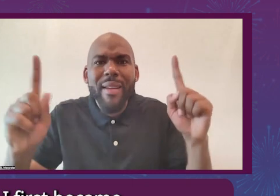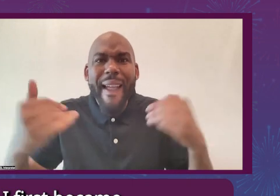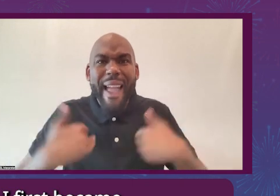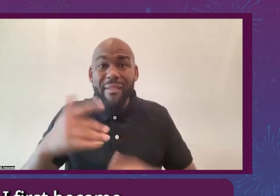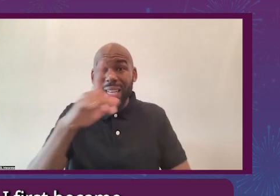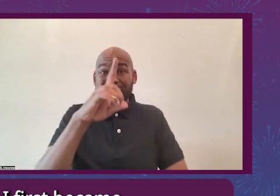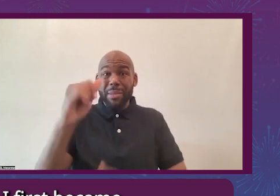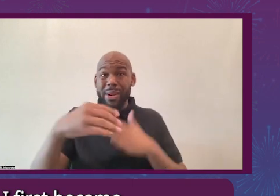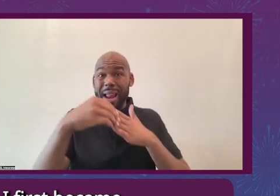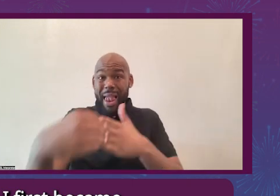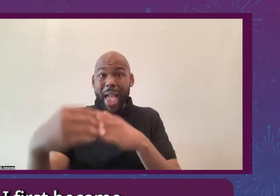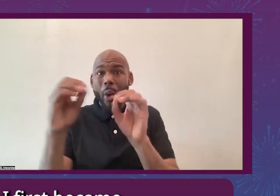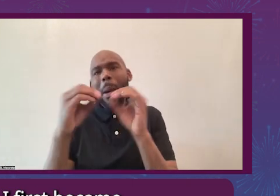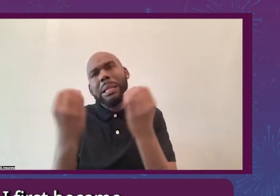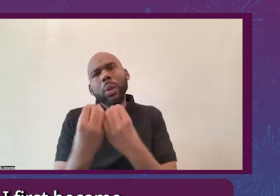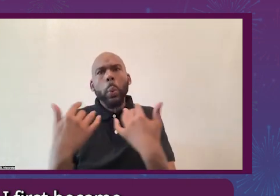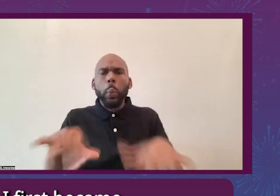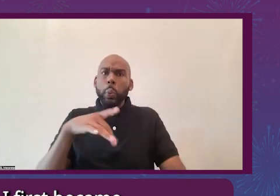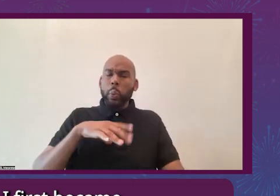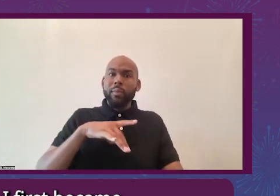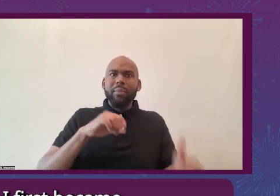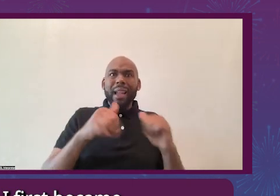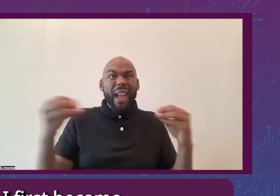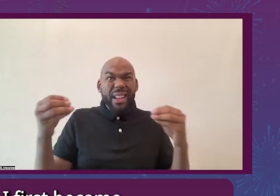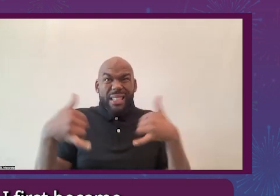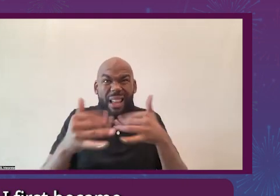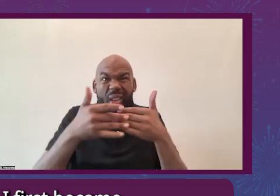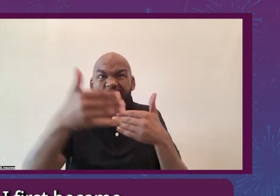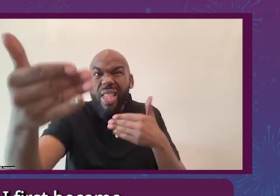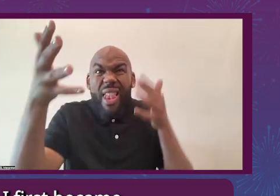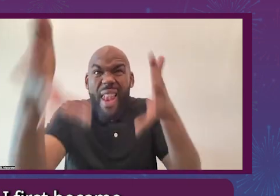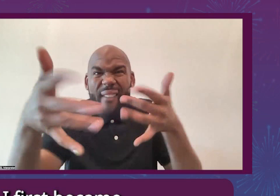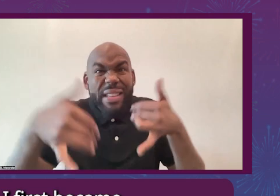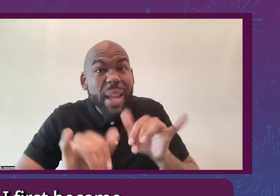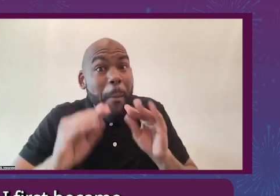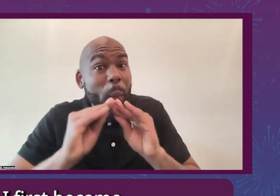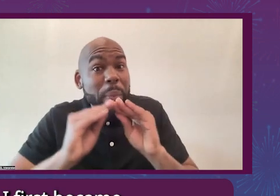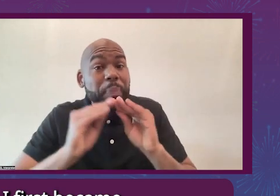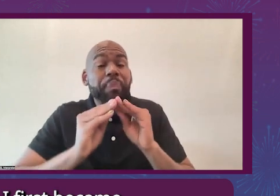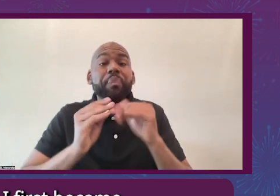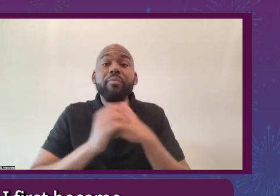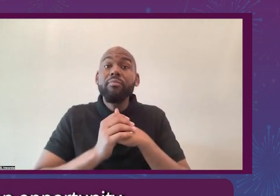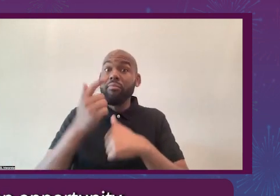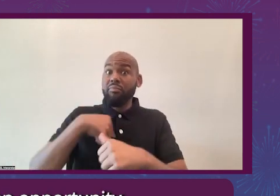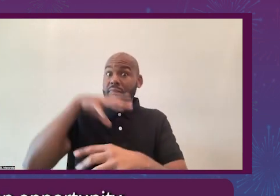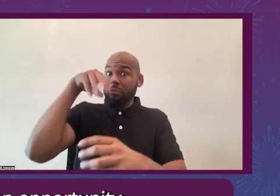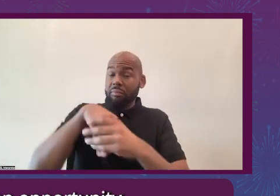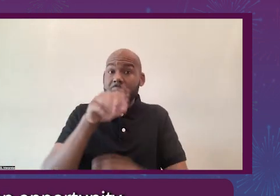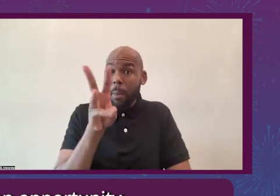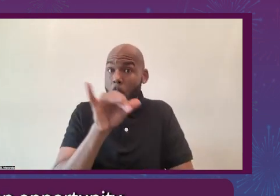organization and how far we still need to go. I first became engaged with the World Institute on